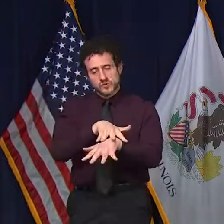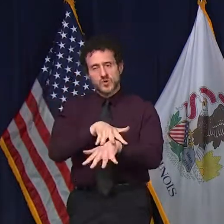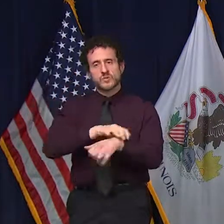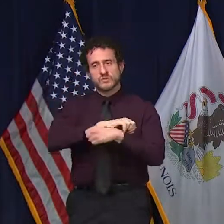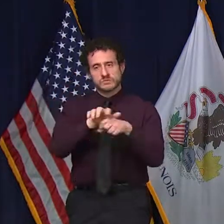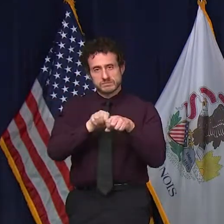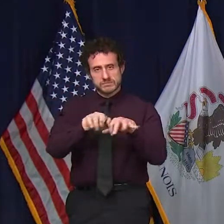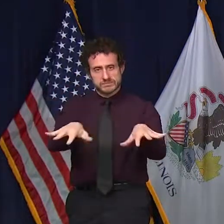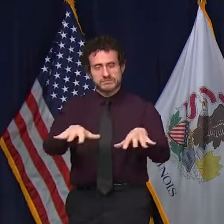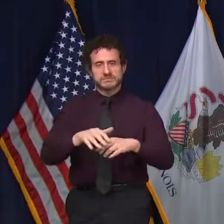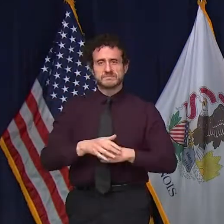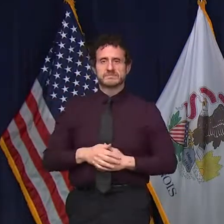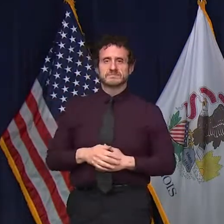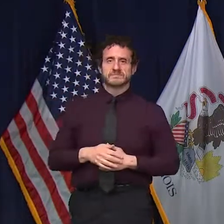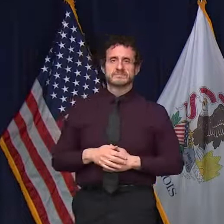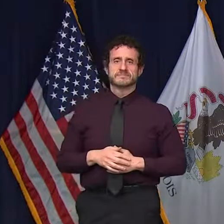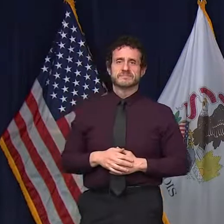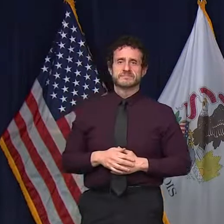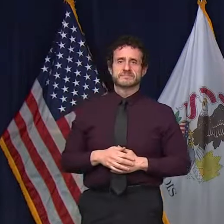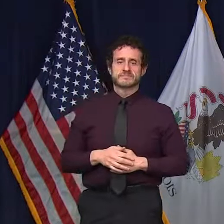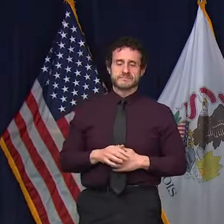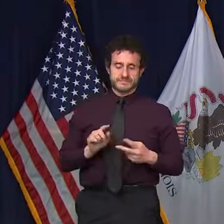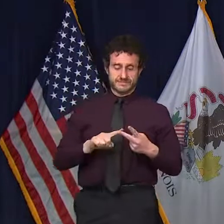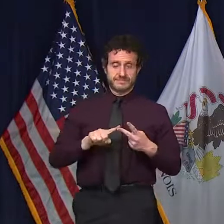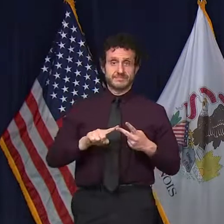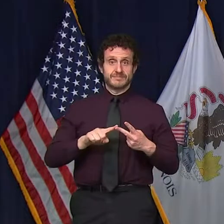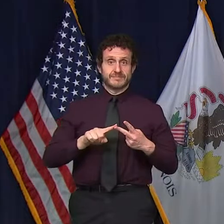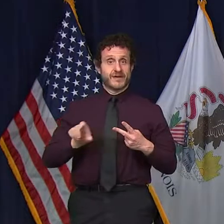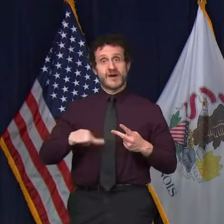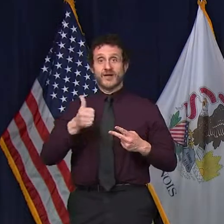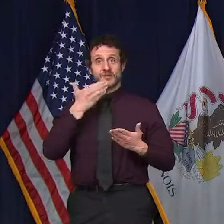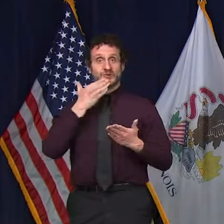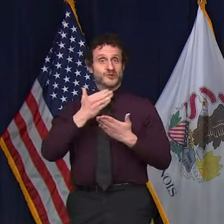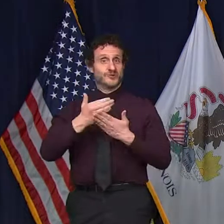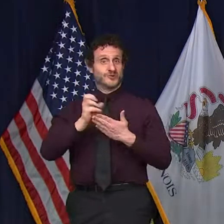virus. Another good thing is that